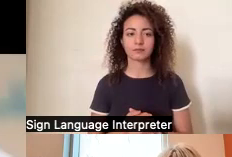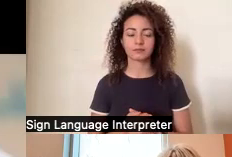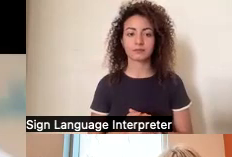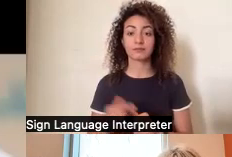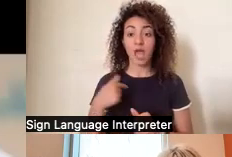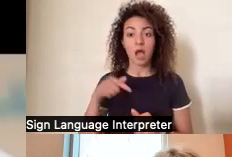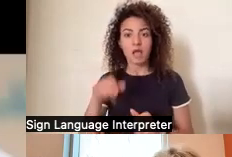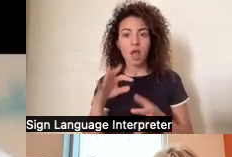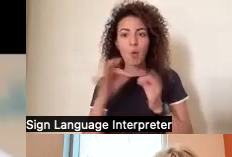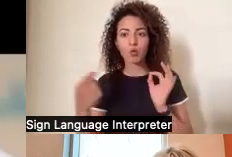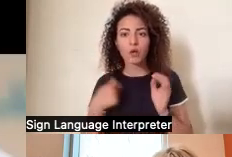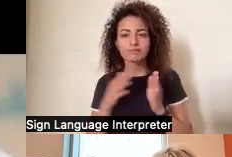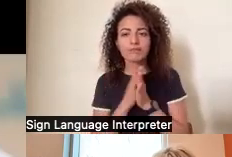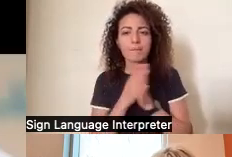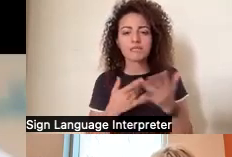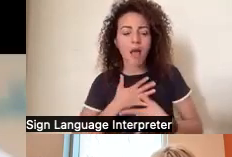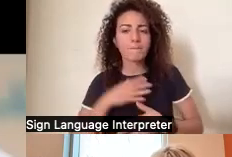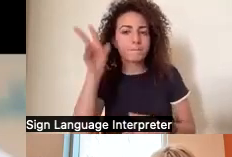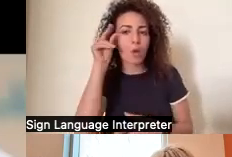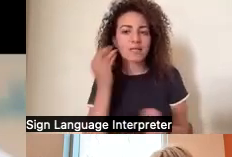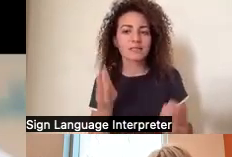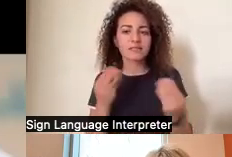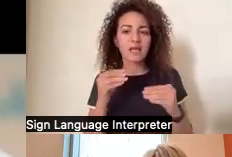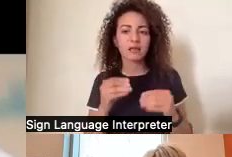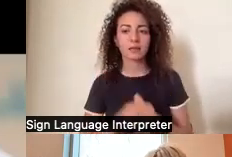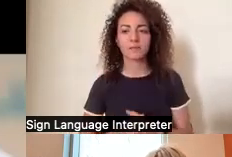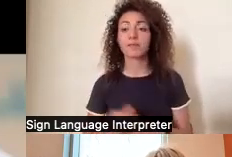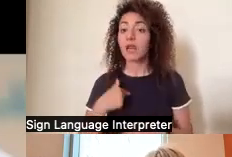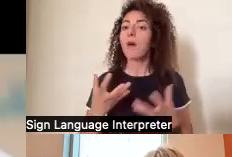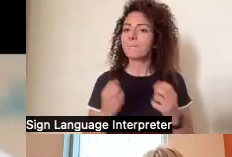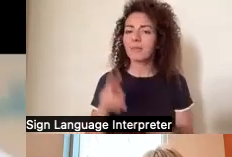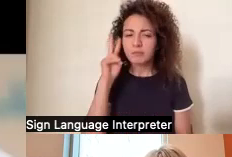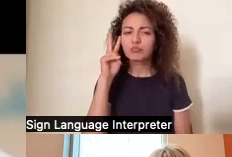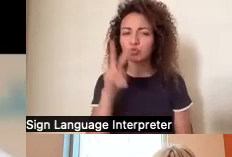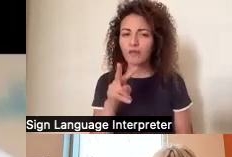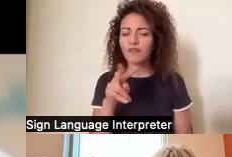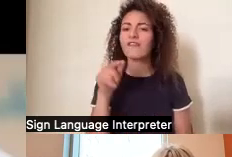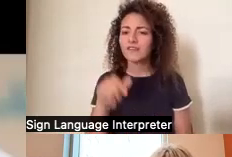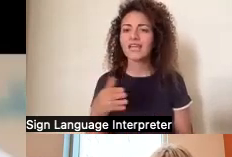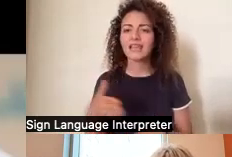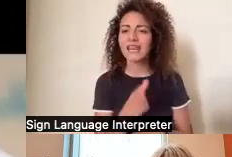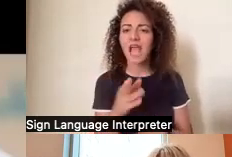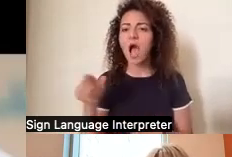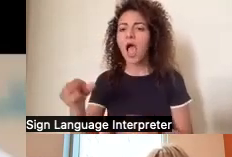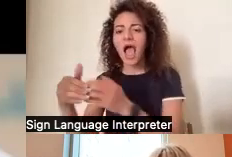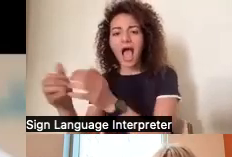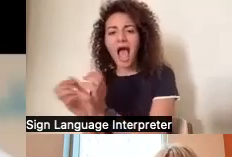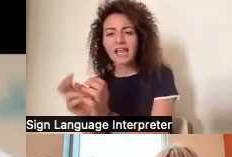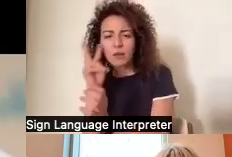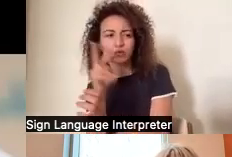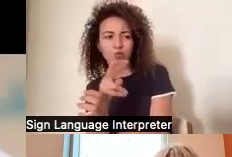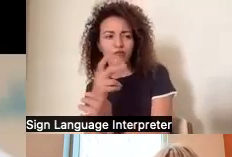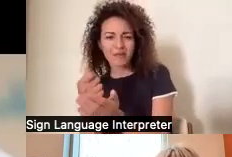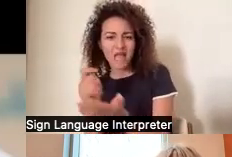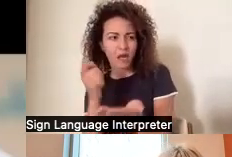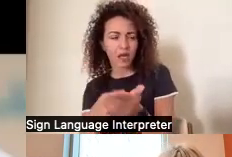these interpretations, and I can understand that some of these interpretations will be different. But when you think about